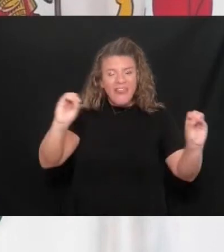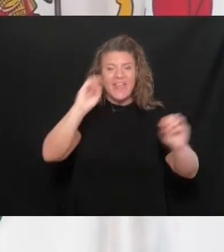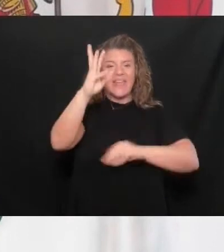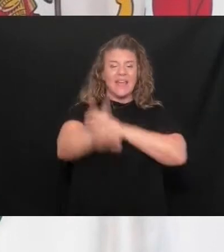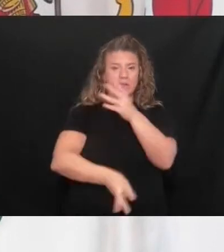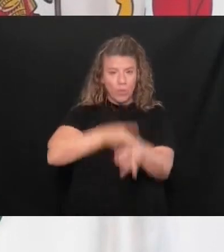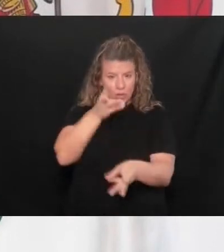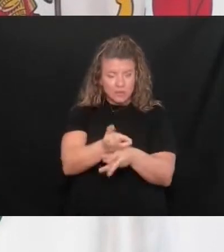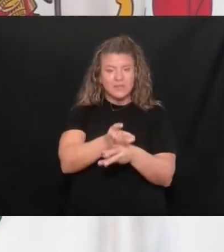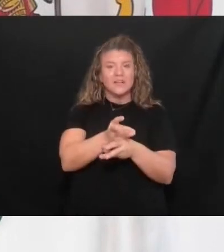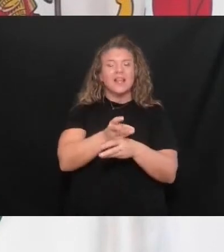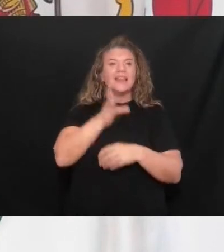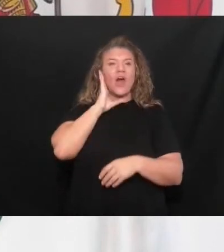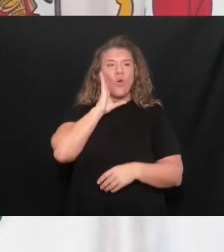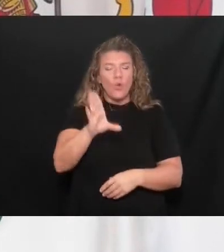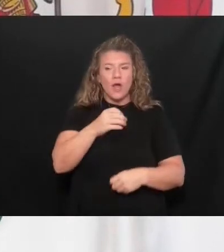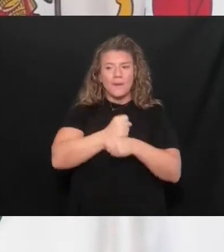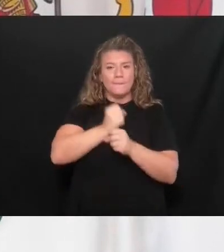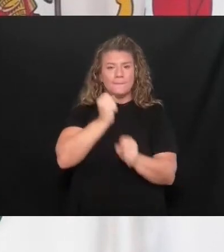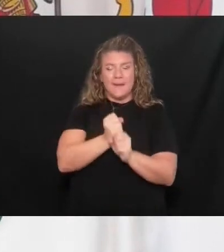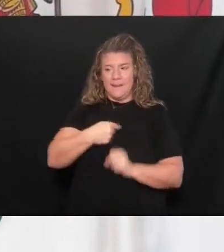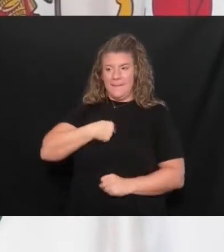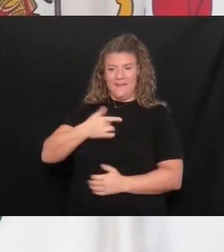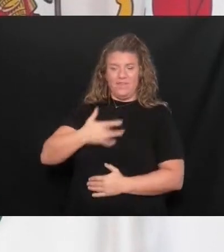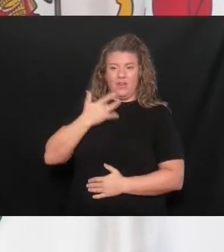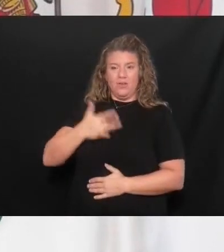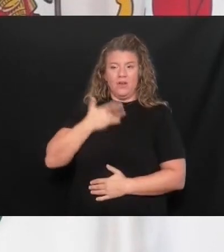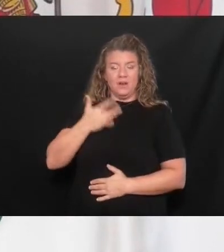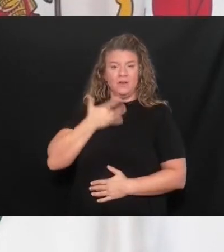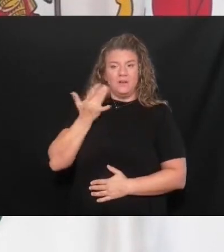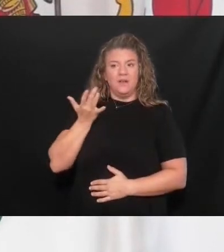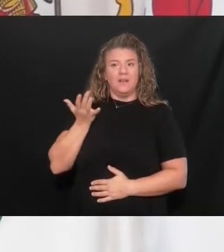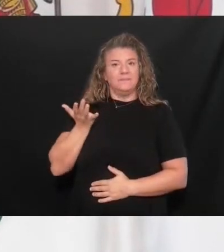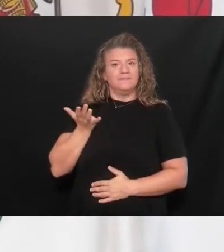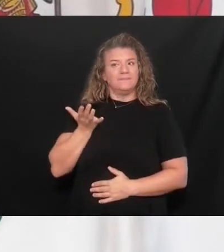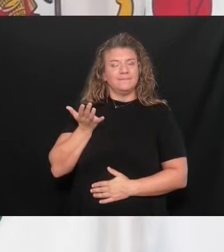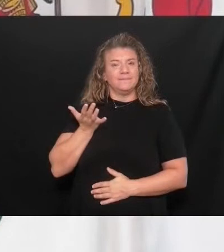would drive me to the point of